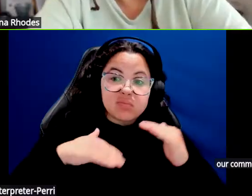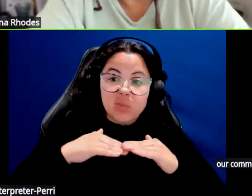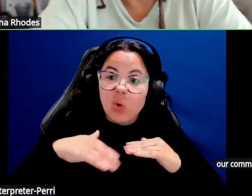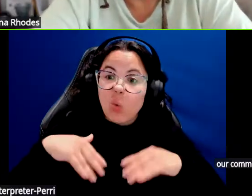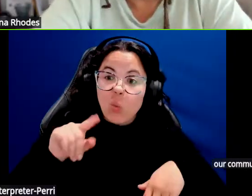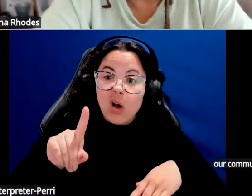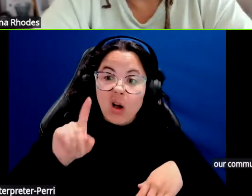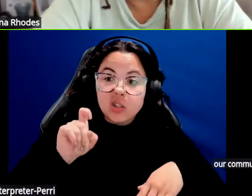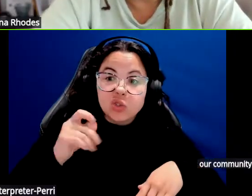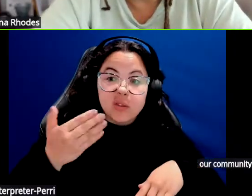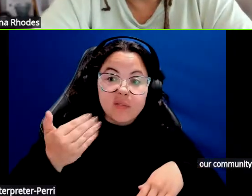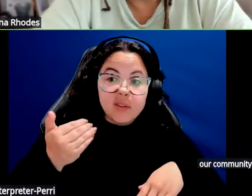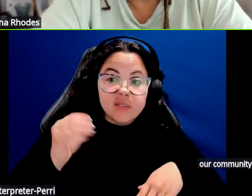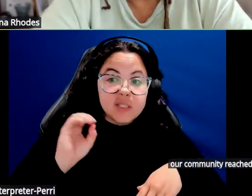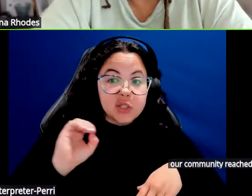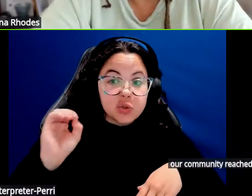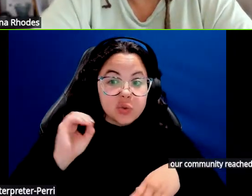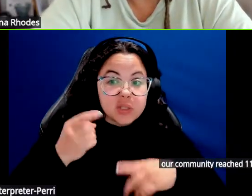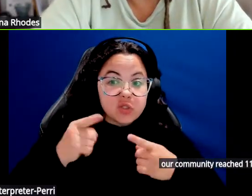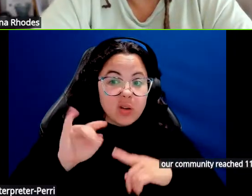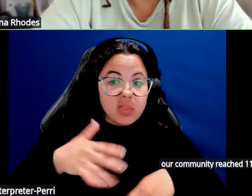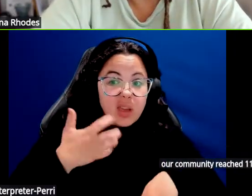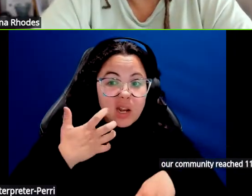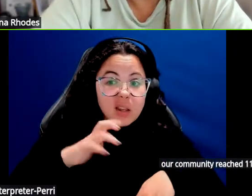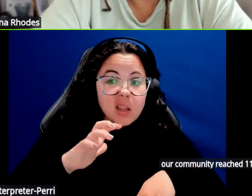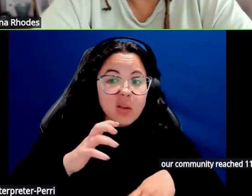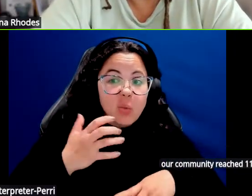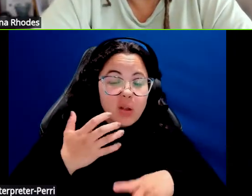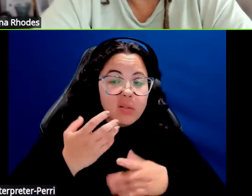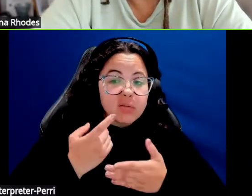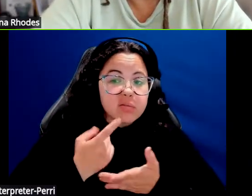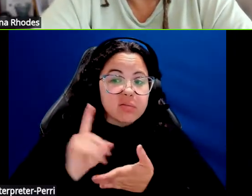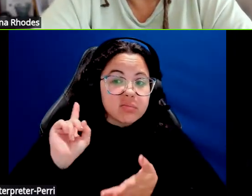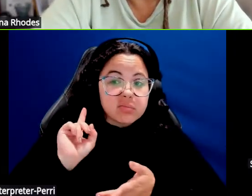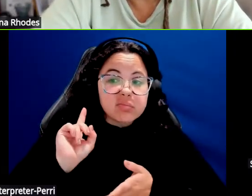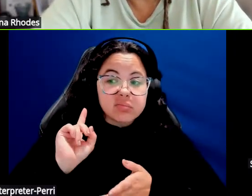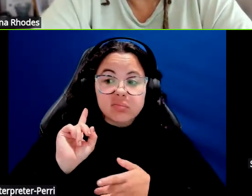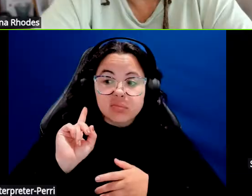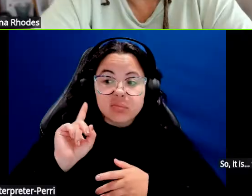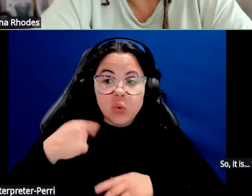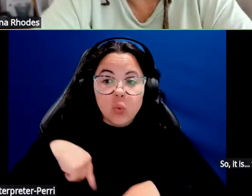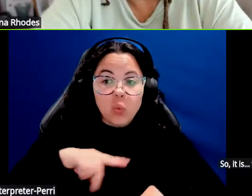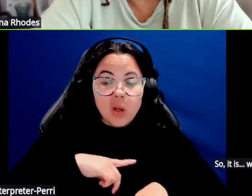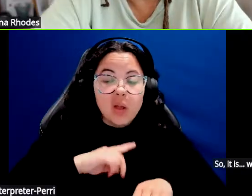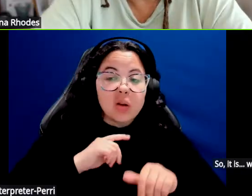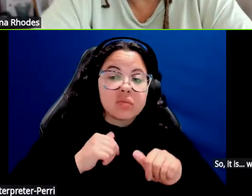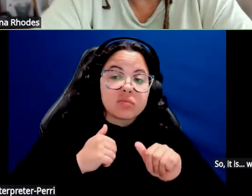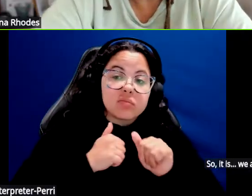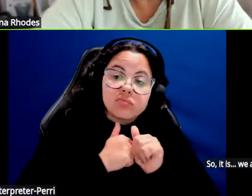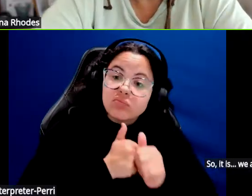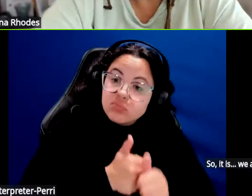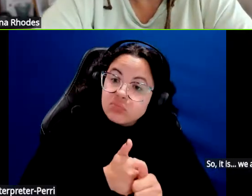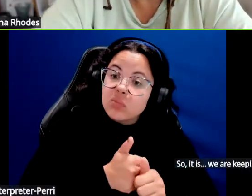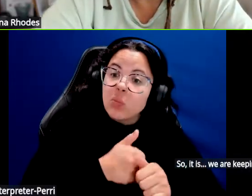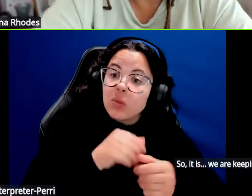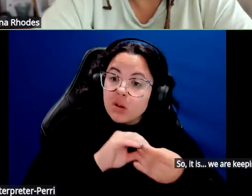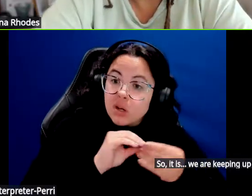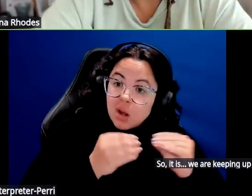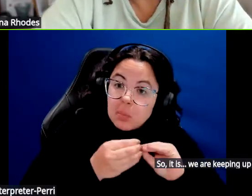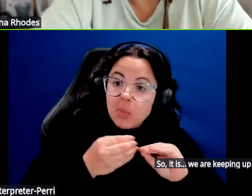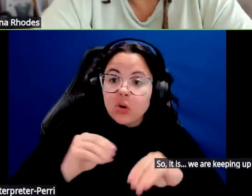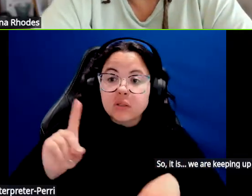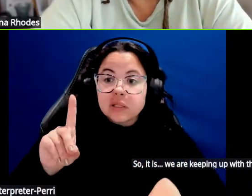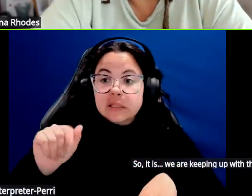degrees during that heat wave. So we're keeping up with the numbers and keeping up with the